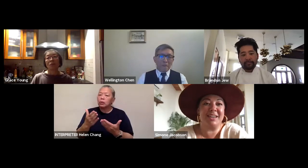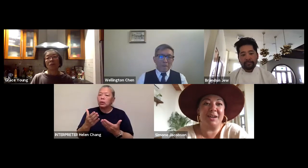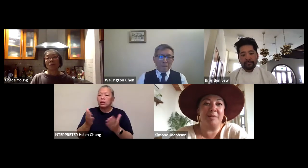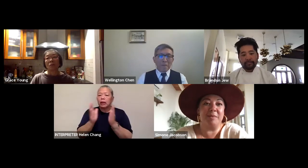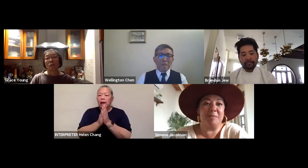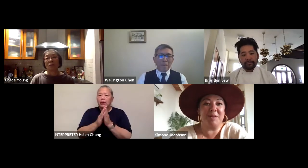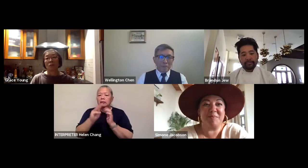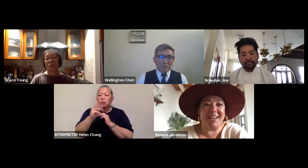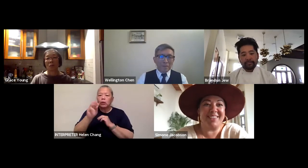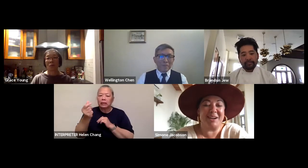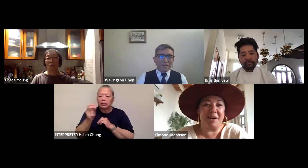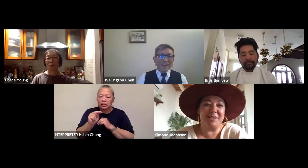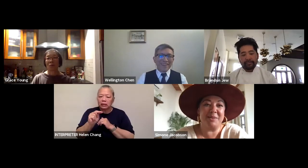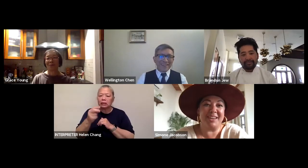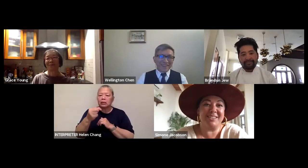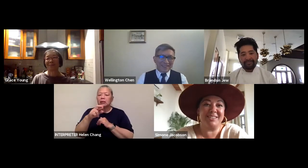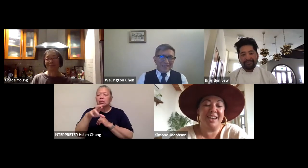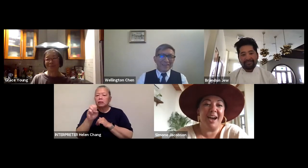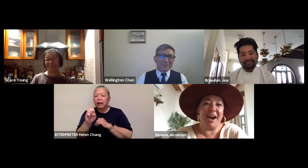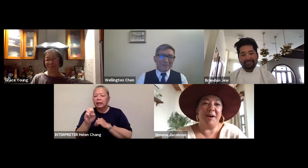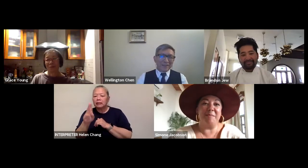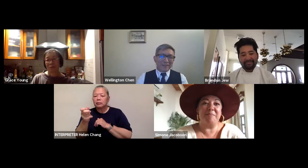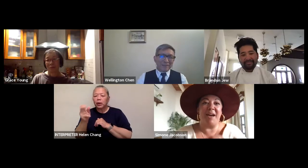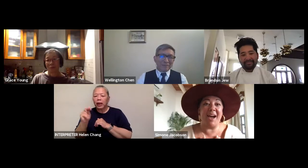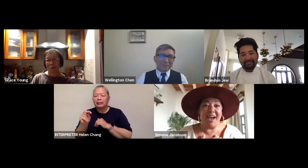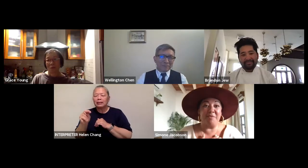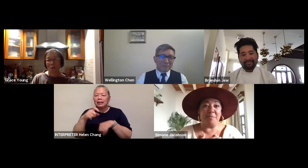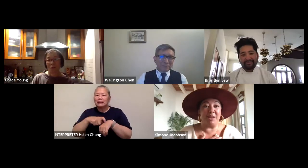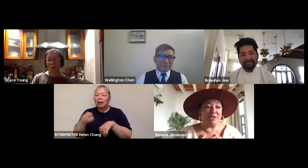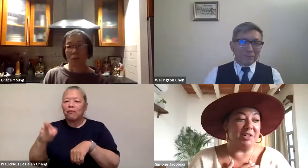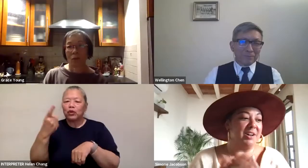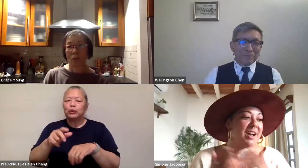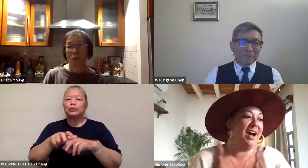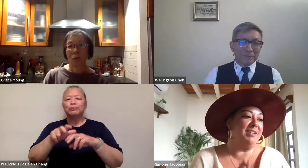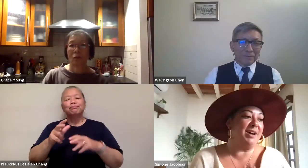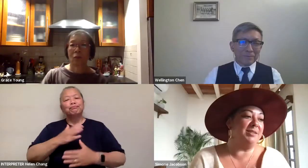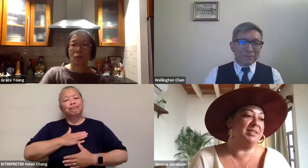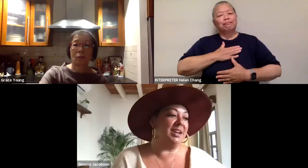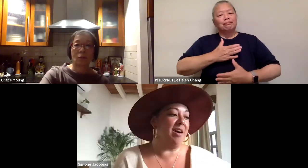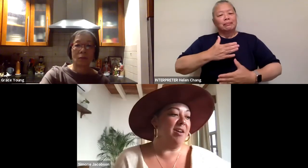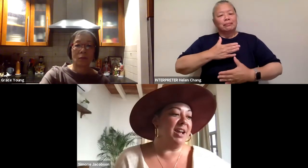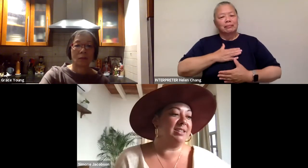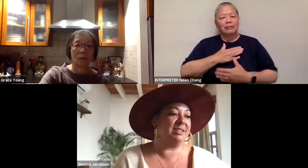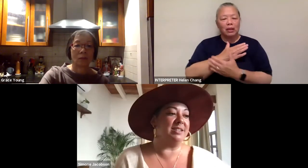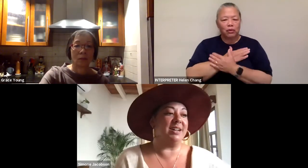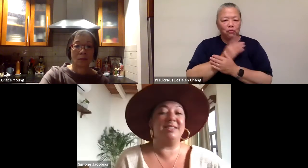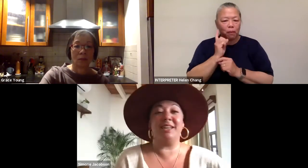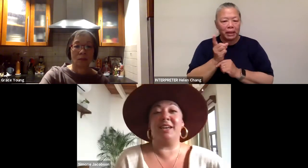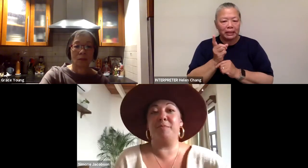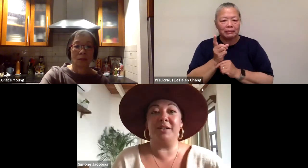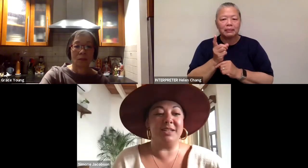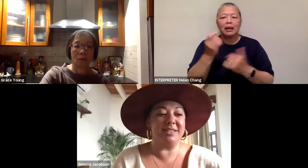to just take a big breath and a pause with us. I have the pleasure of announcing our next